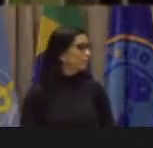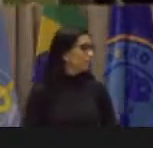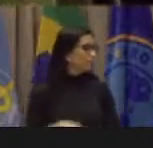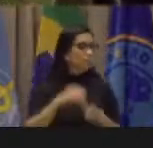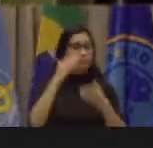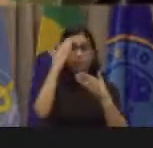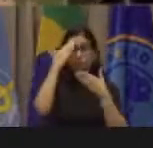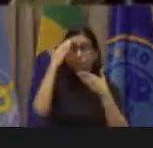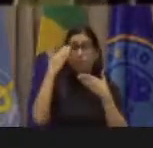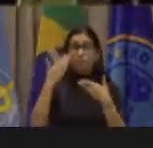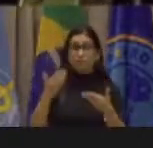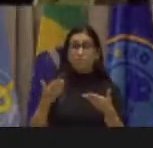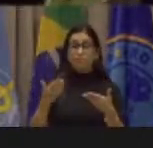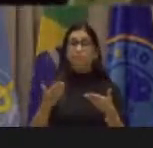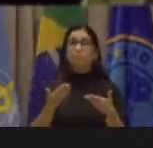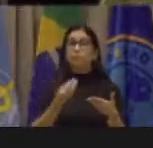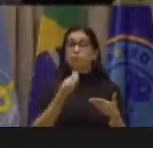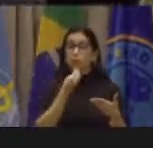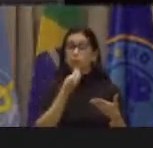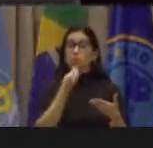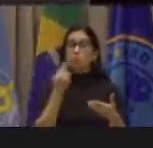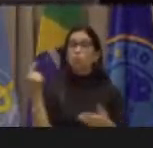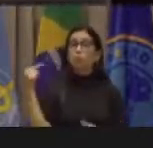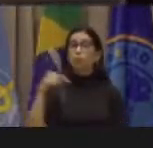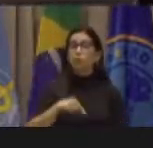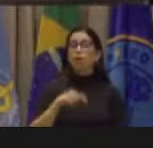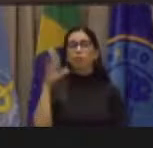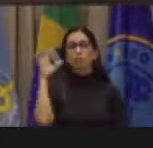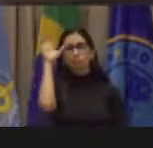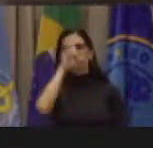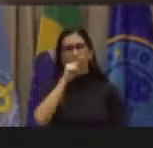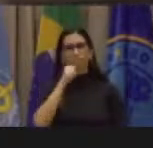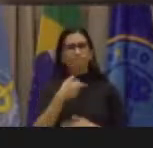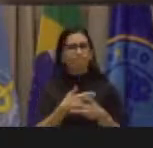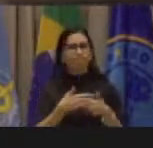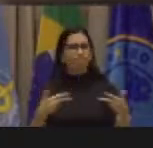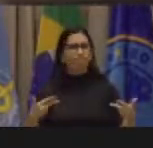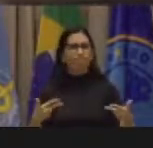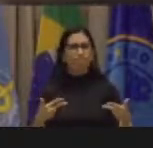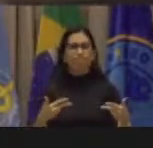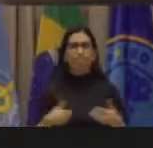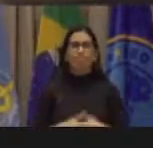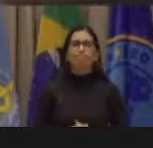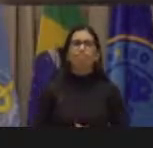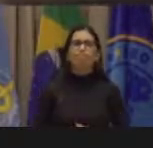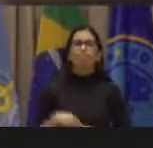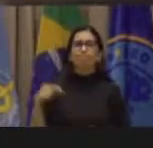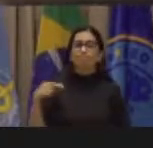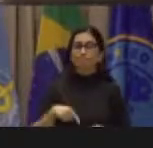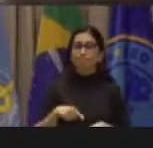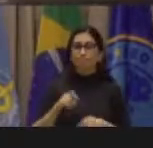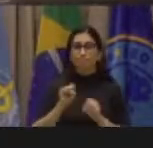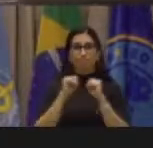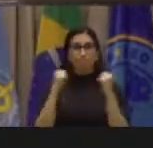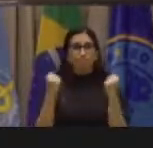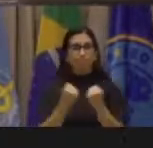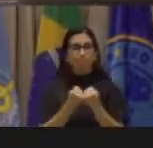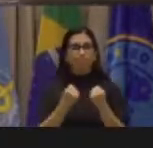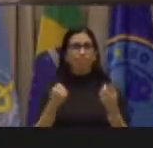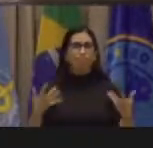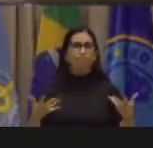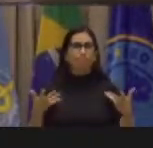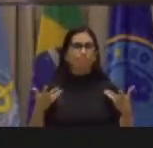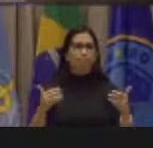I would like to thank for this opportunity to be here learning so much in this rich seminar